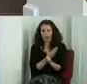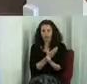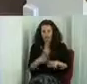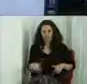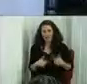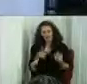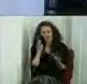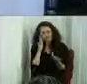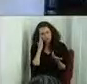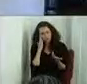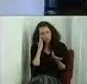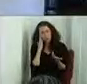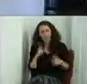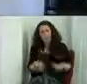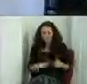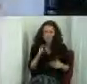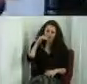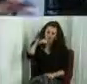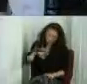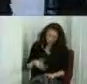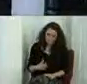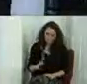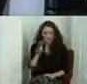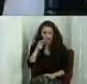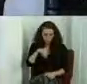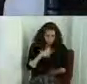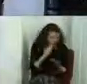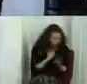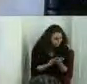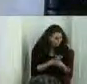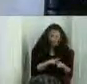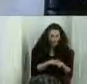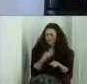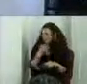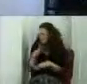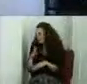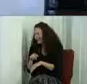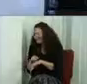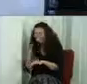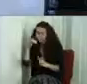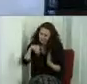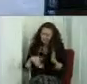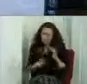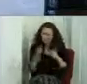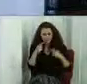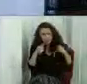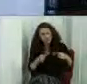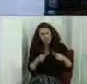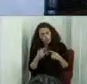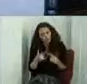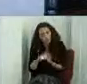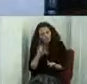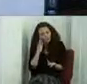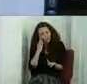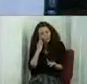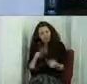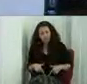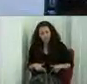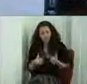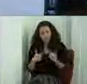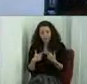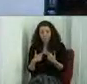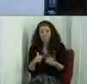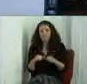downs. We realize that our lives have their good times and their not so good times. We know that our lives are